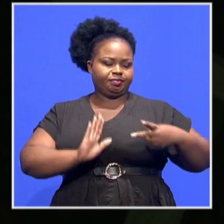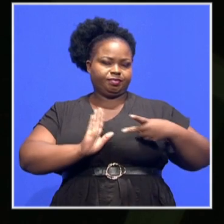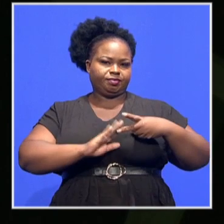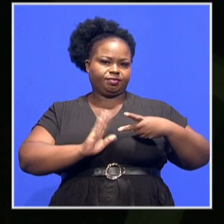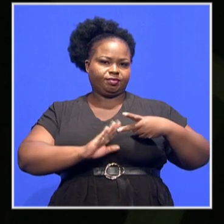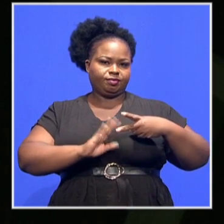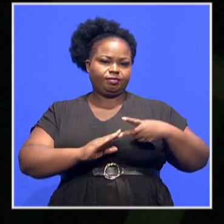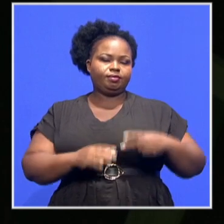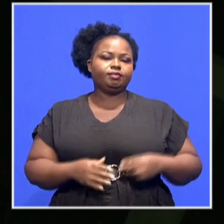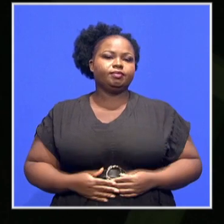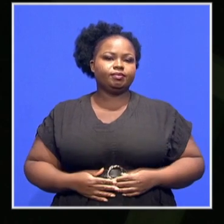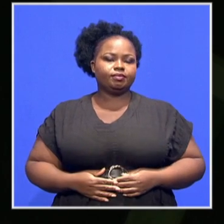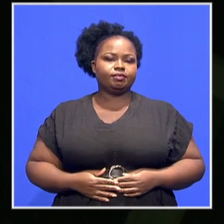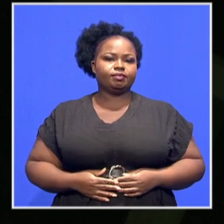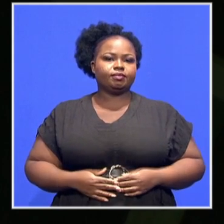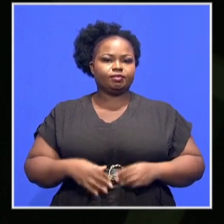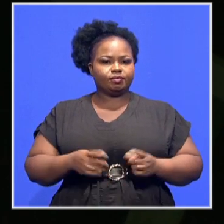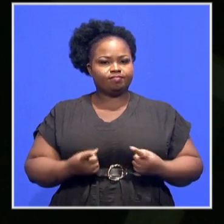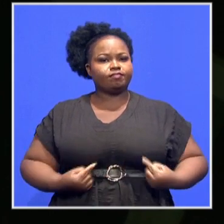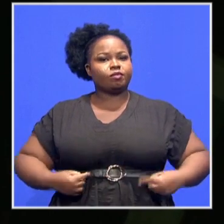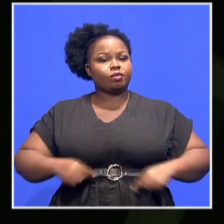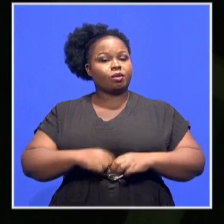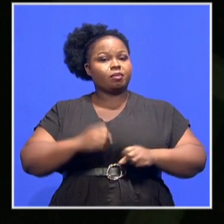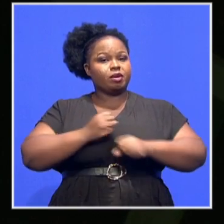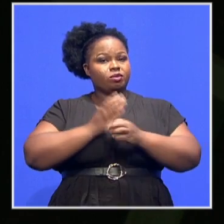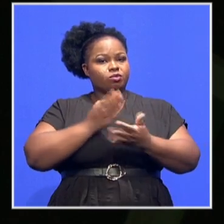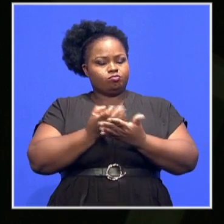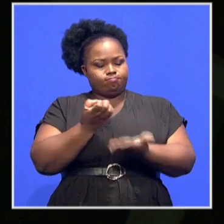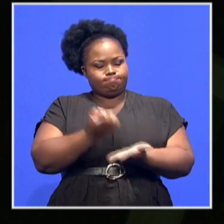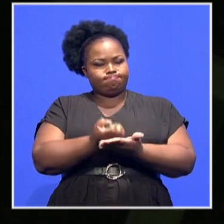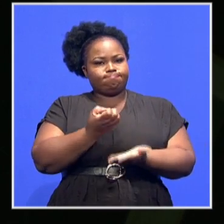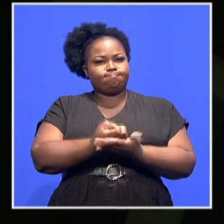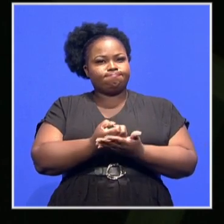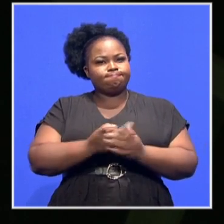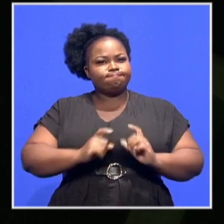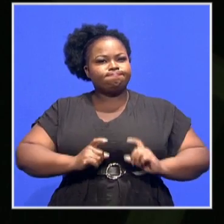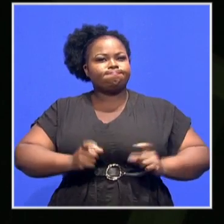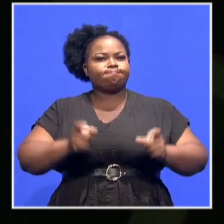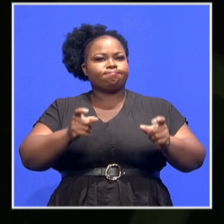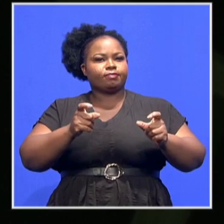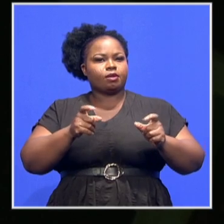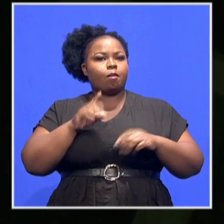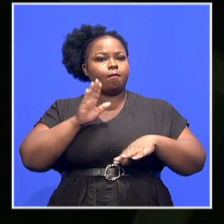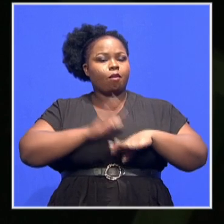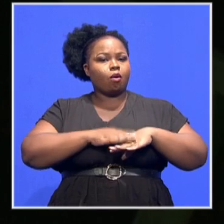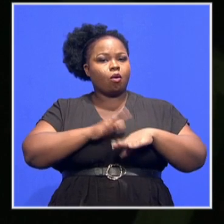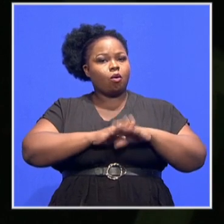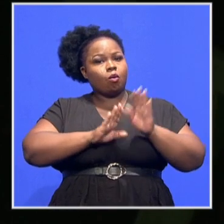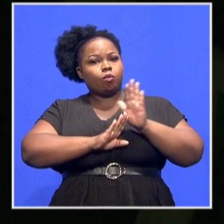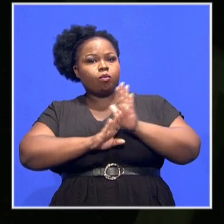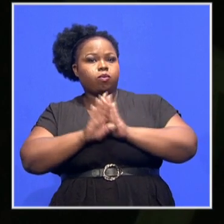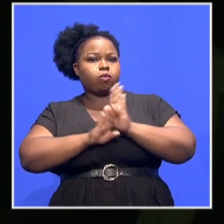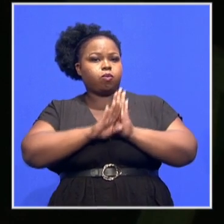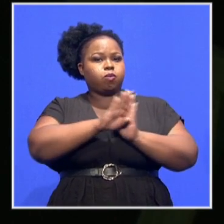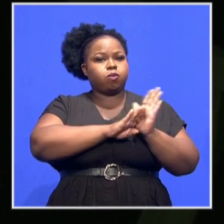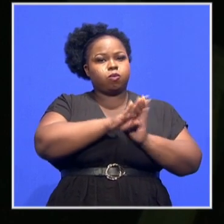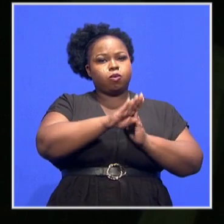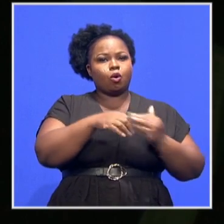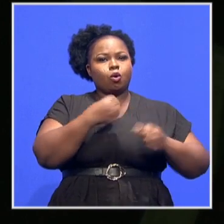we need to accelerate economic reforms to improve the operating environment.